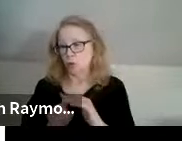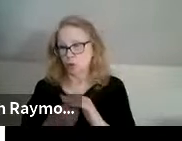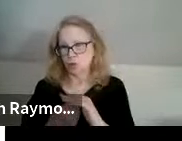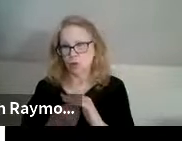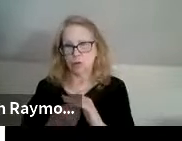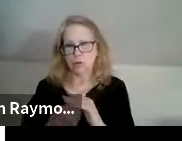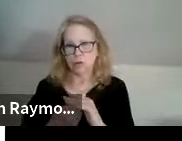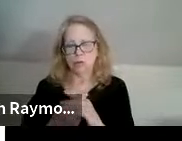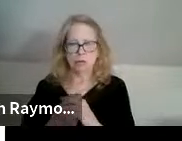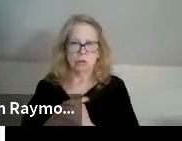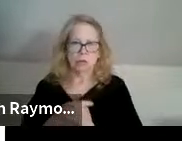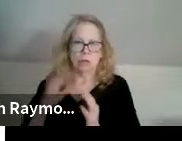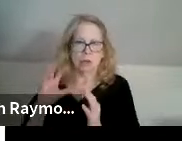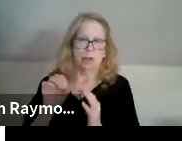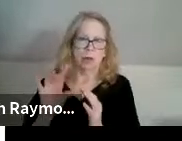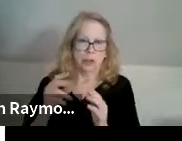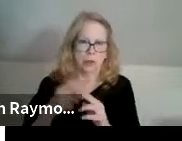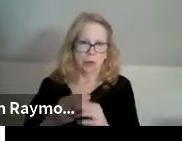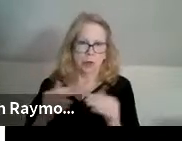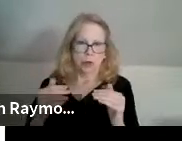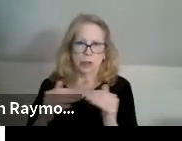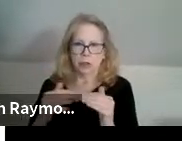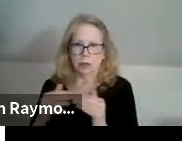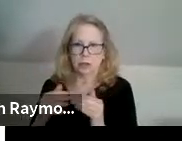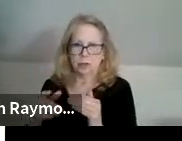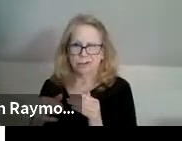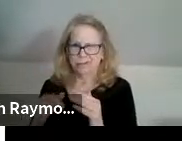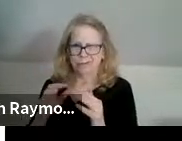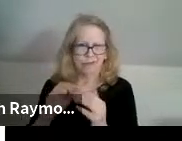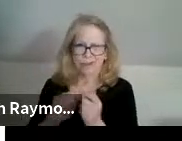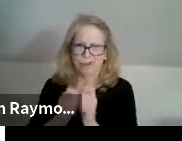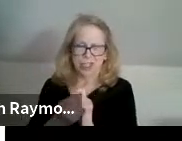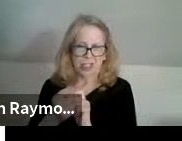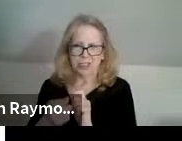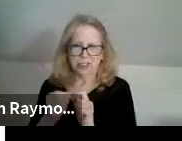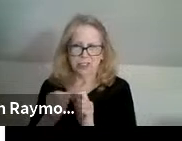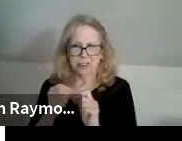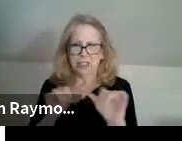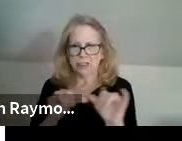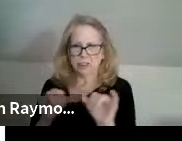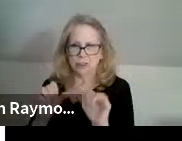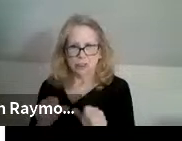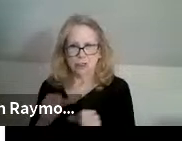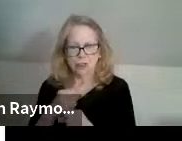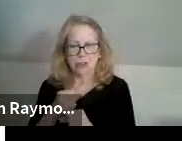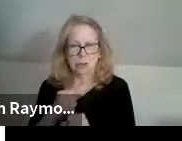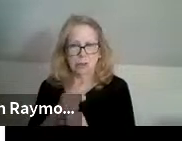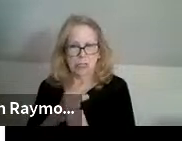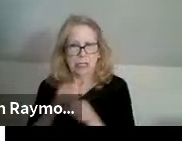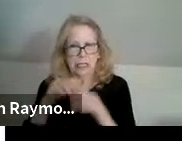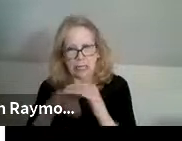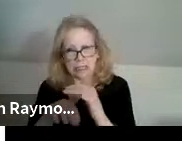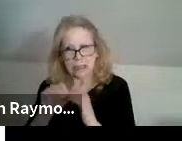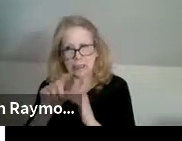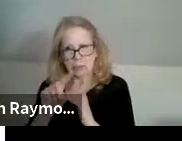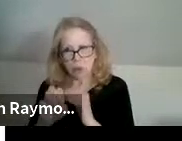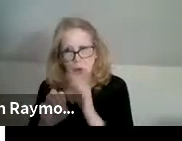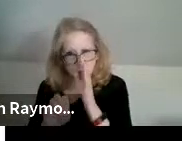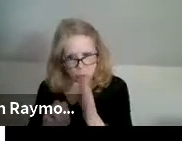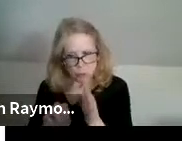equivalent facilitation. With the revised 508 standards, you can make that kind of access mode